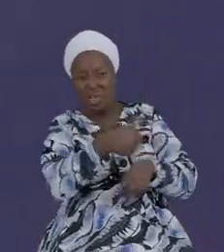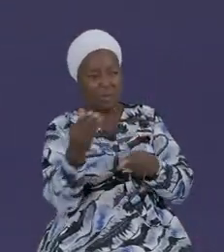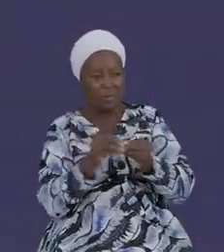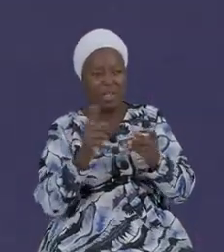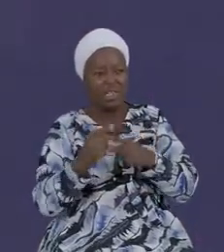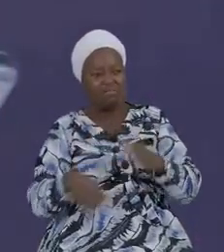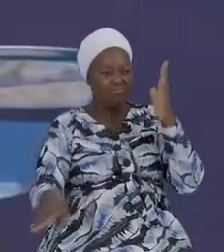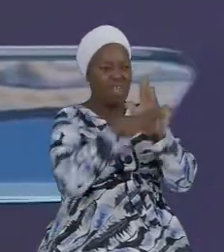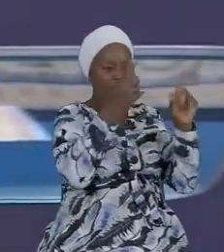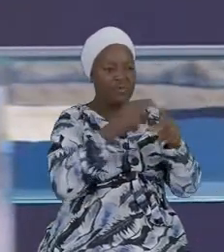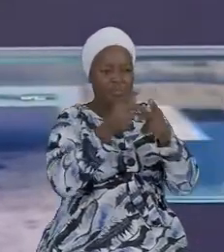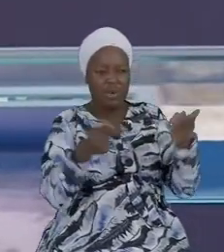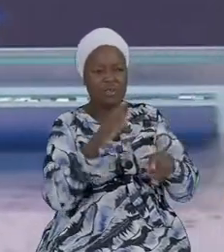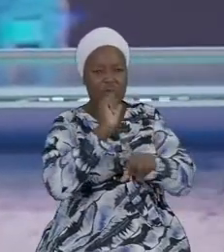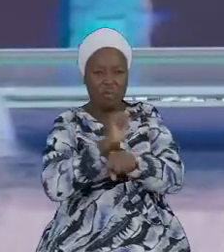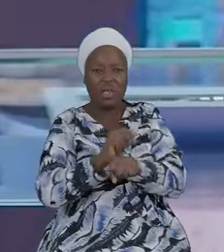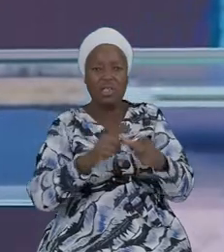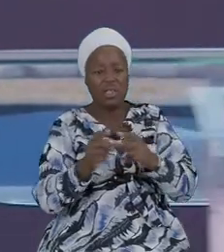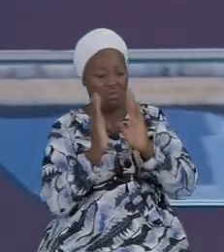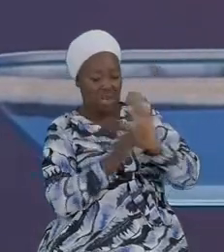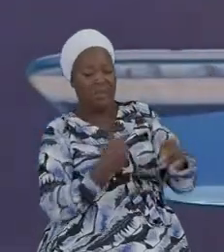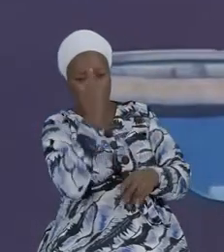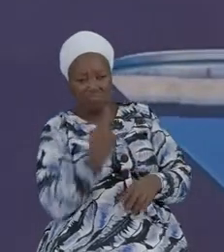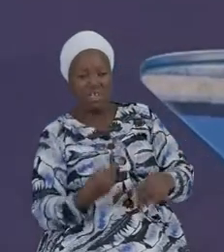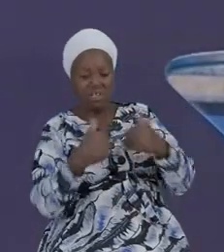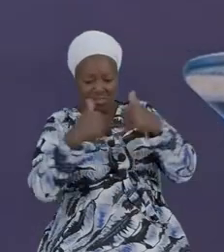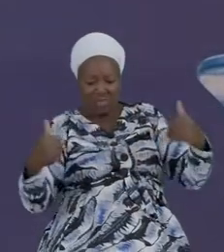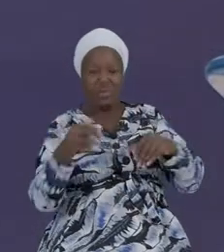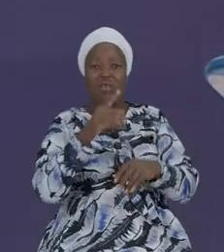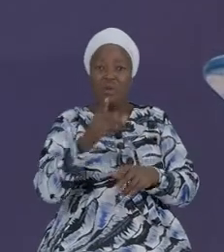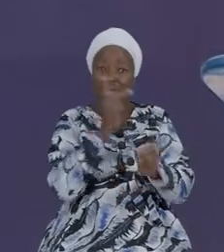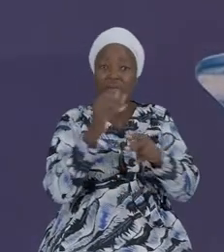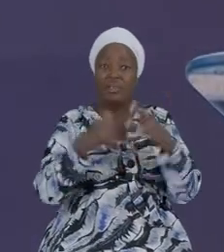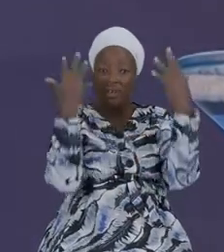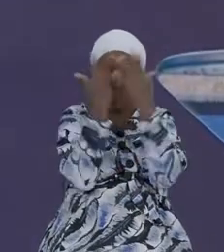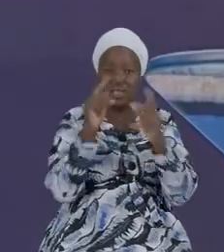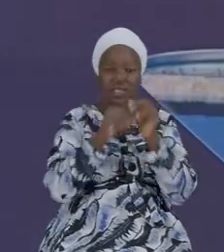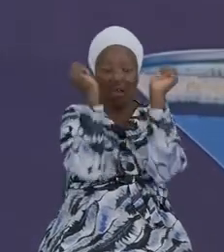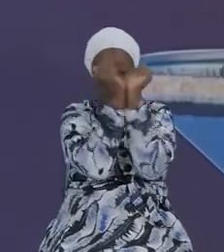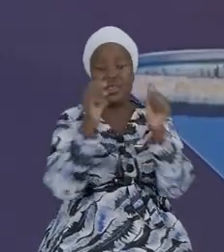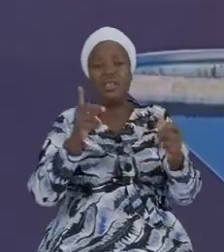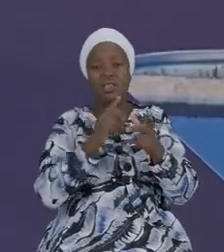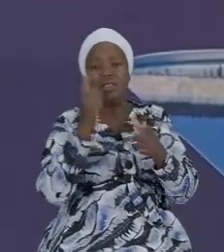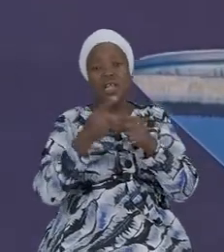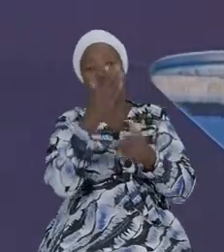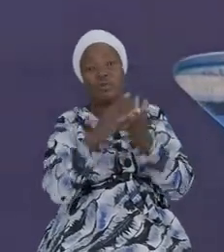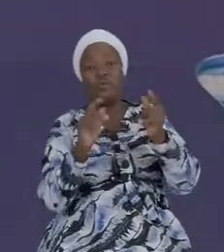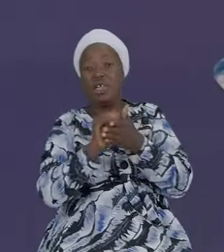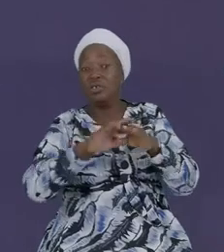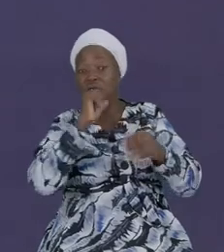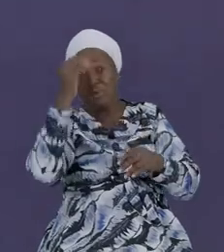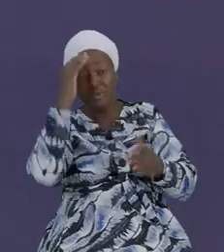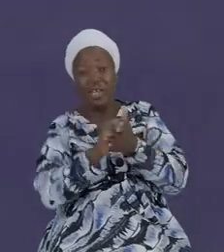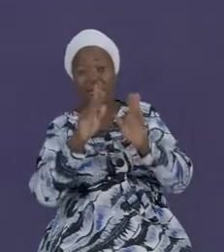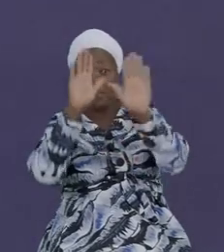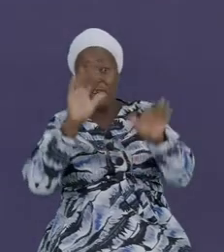are isolated and you are in prison and you are kept in captivity. And some people that do not know that a